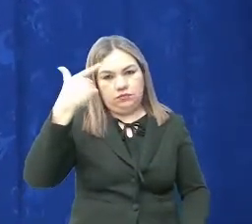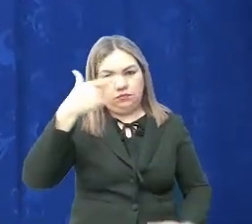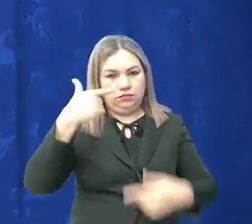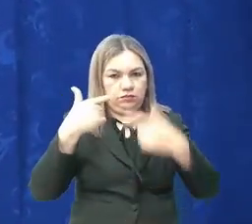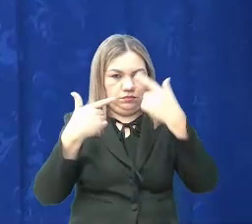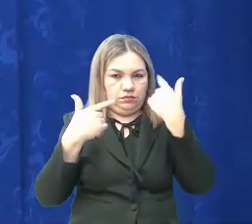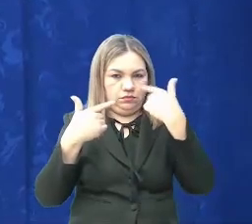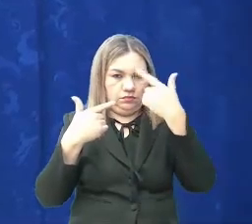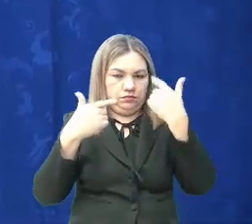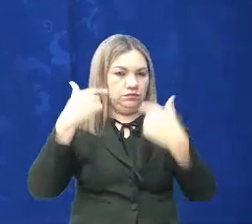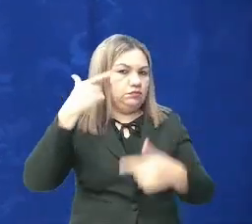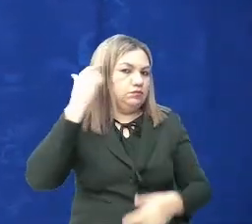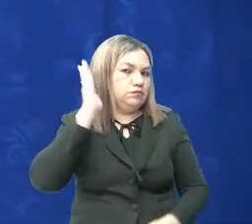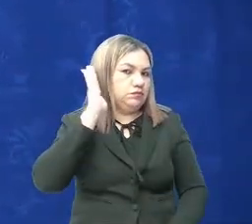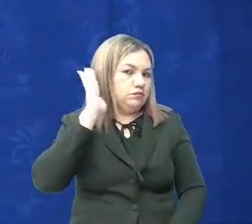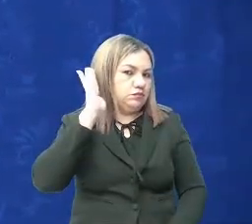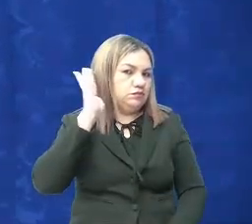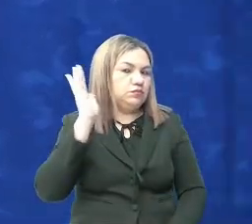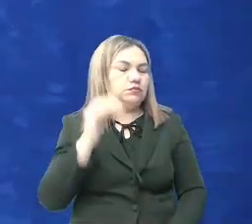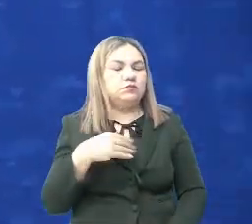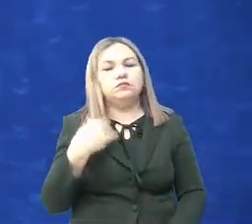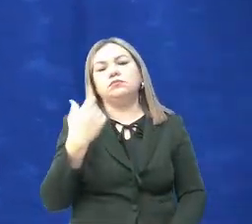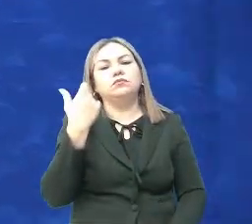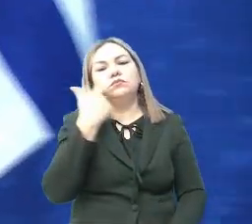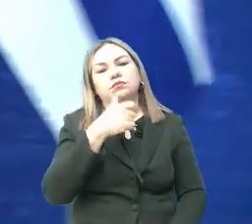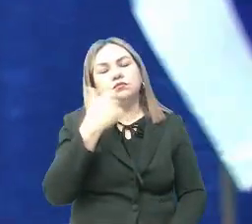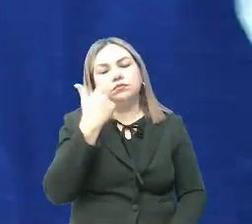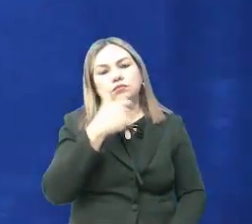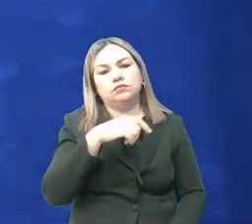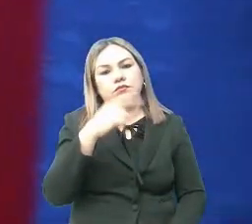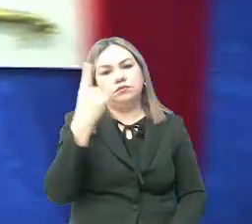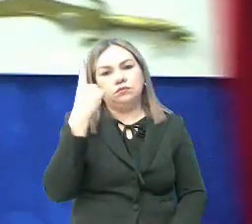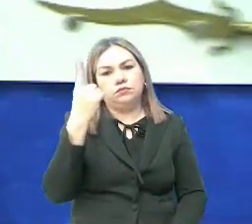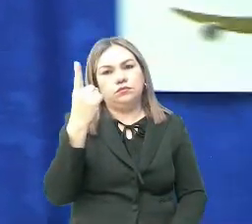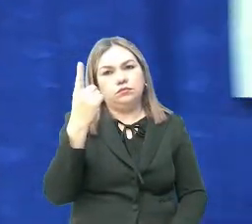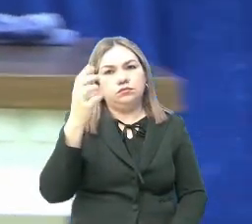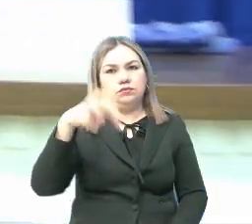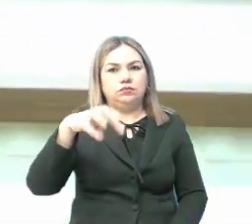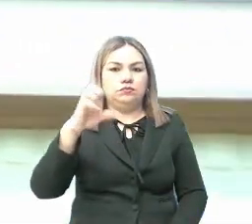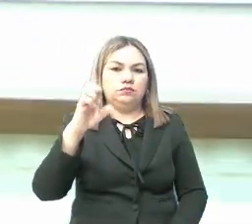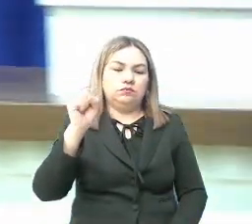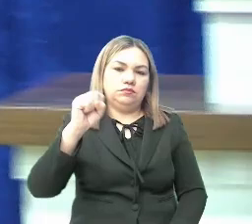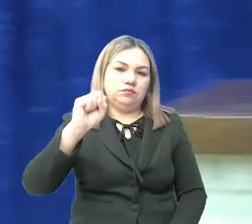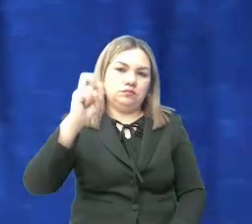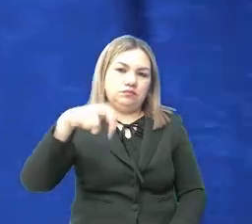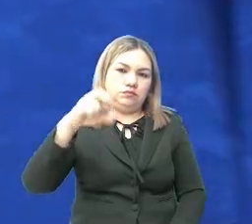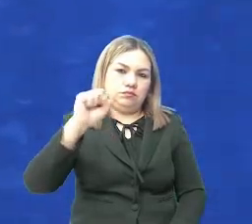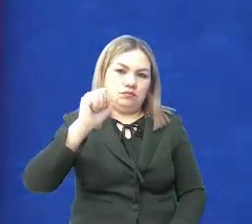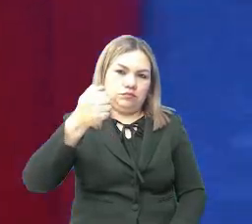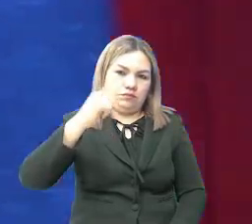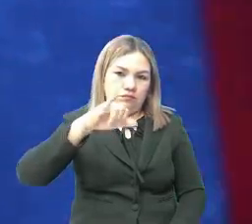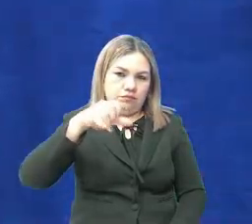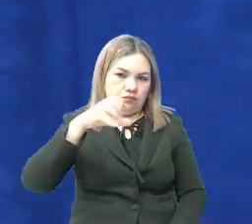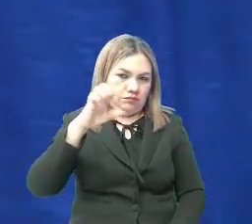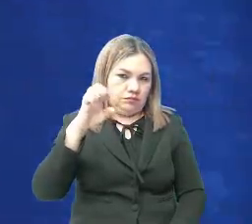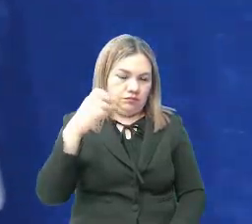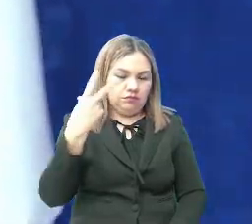head, from your ears, from your eyes. So that's why you need